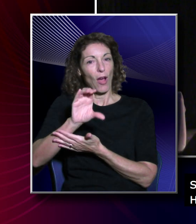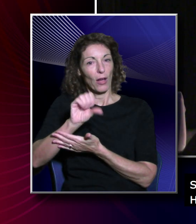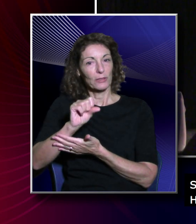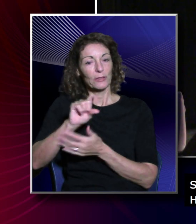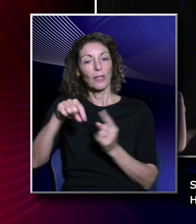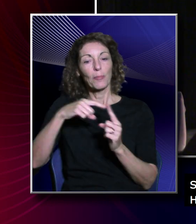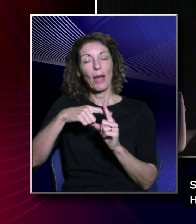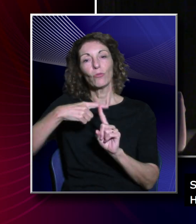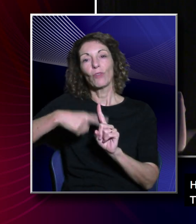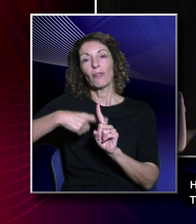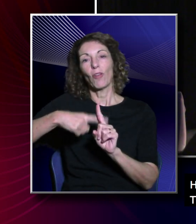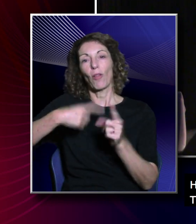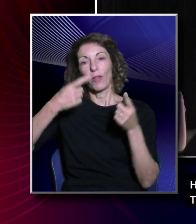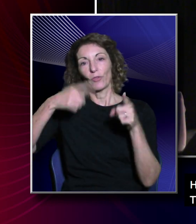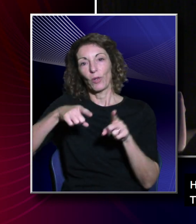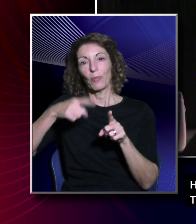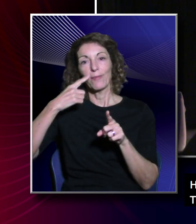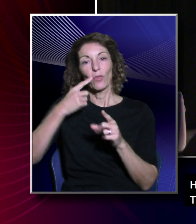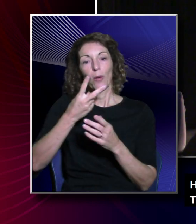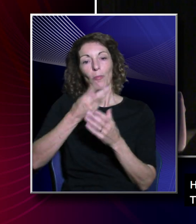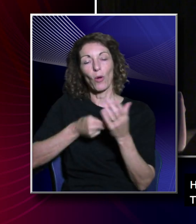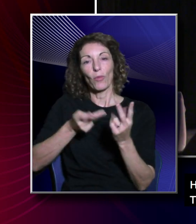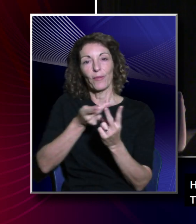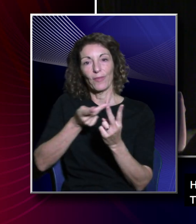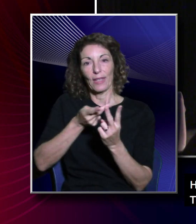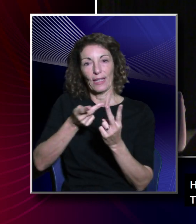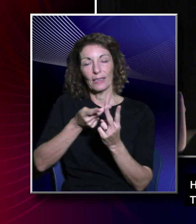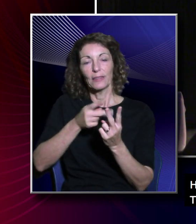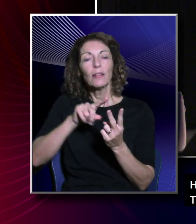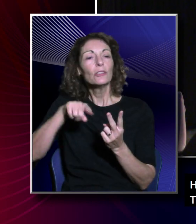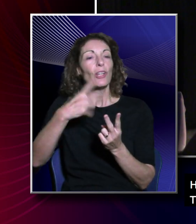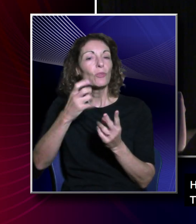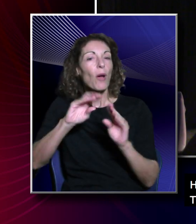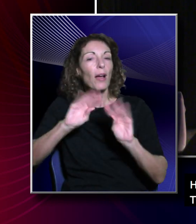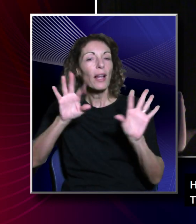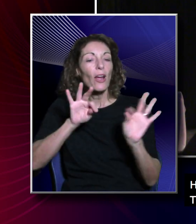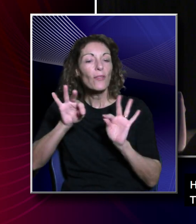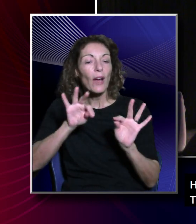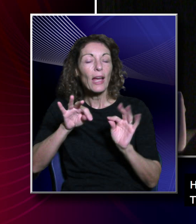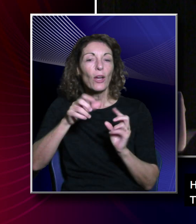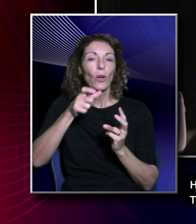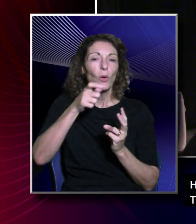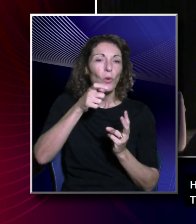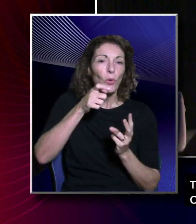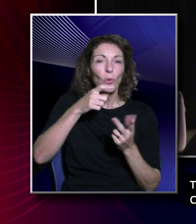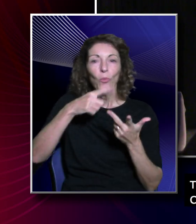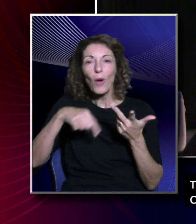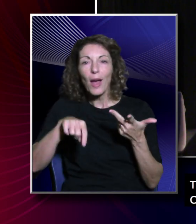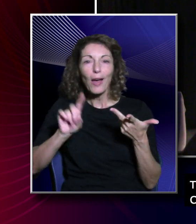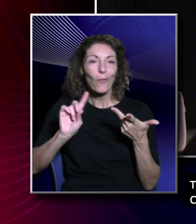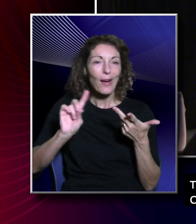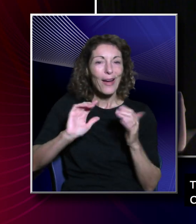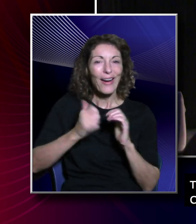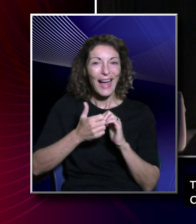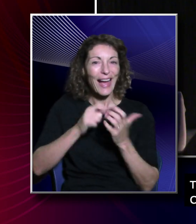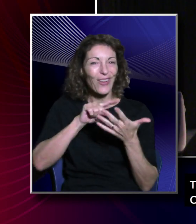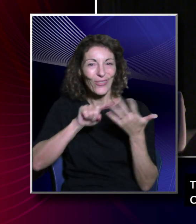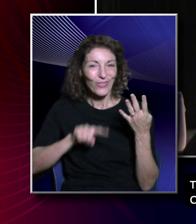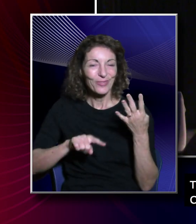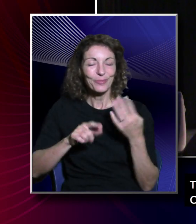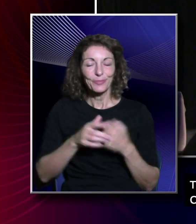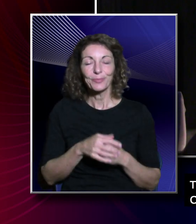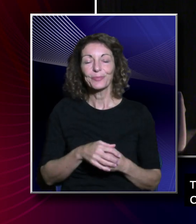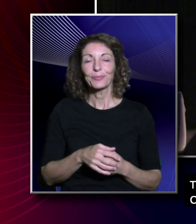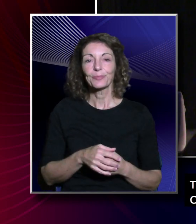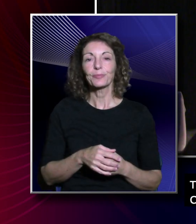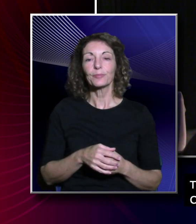agreement for both of these, just seeking clarity on the who's, what's, where's, and how's. I